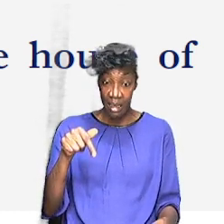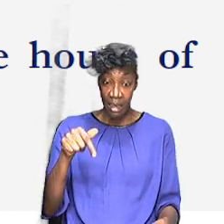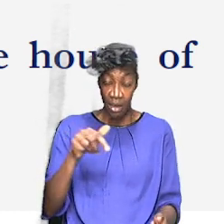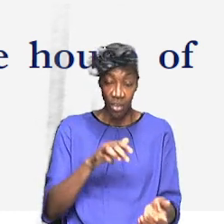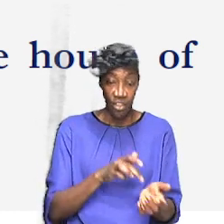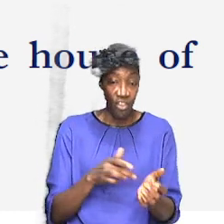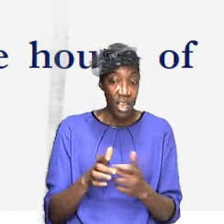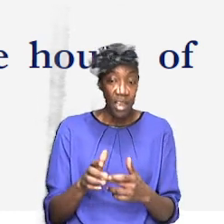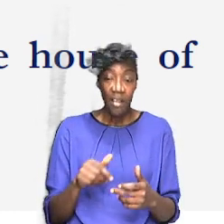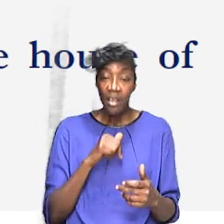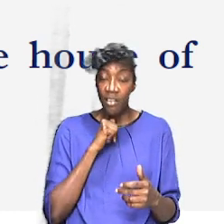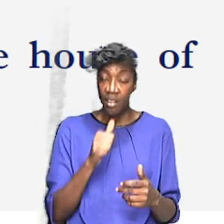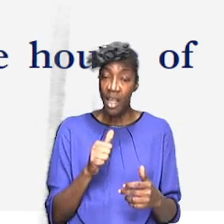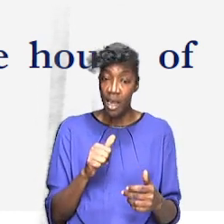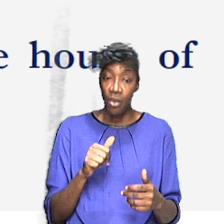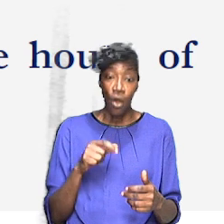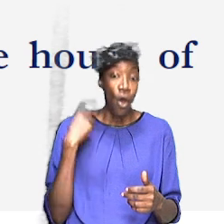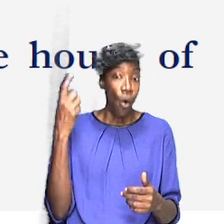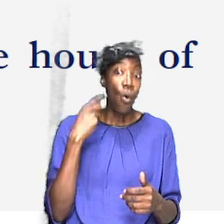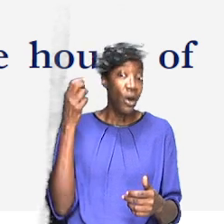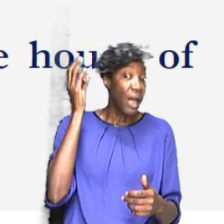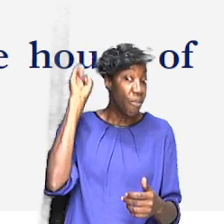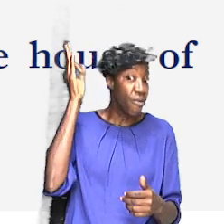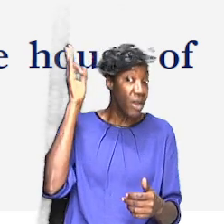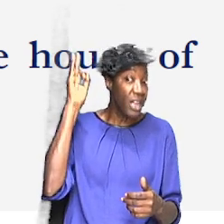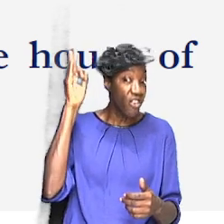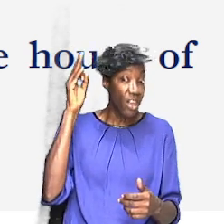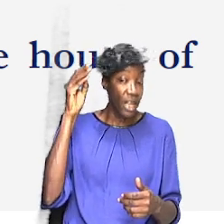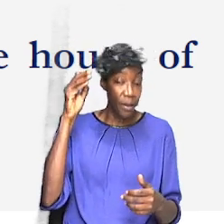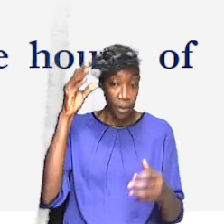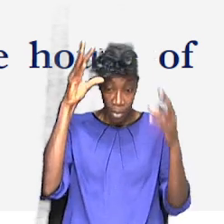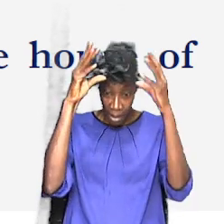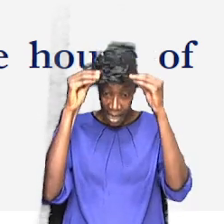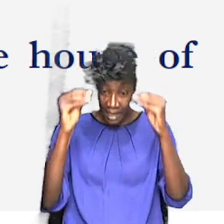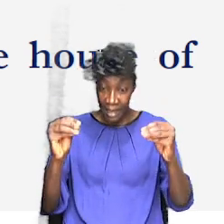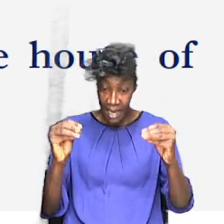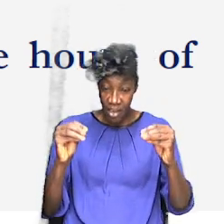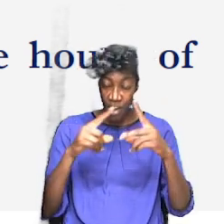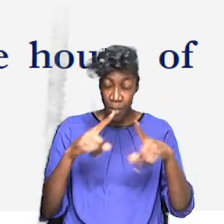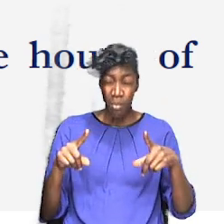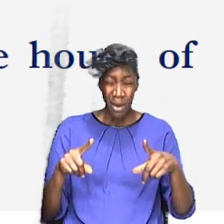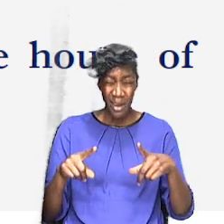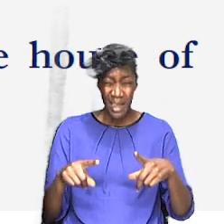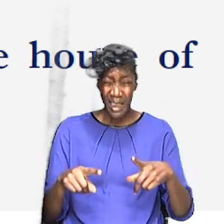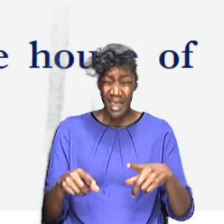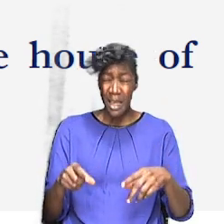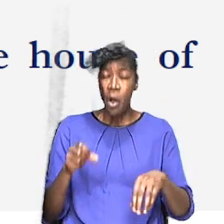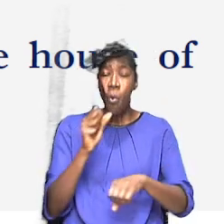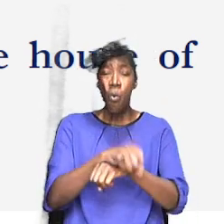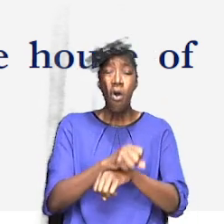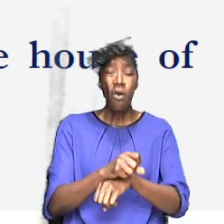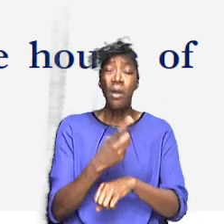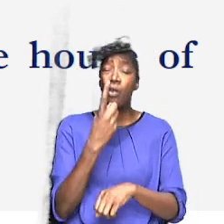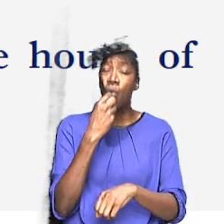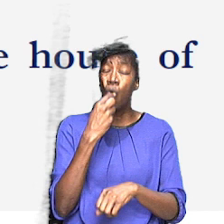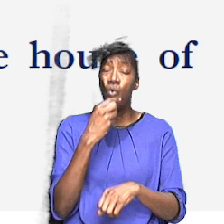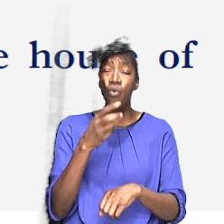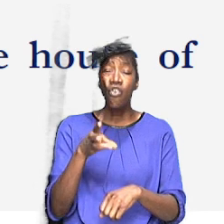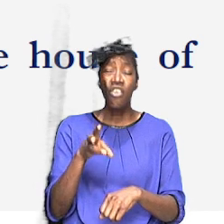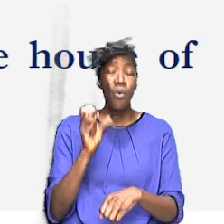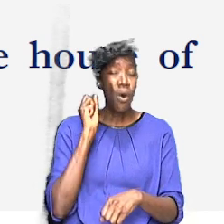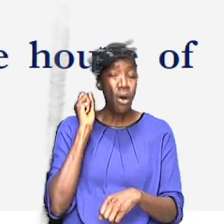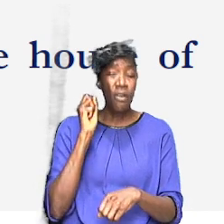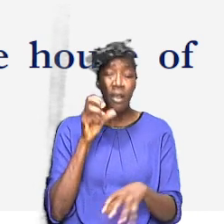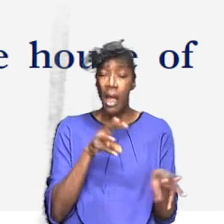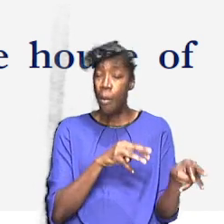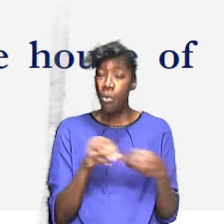not only preaching or teaching good stuff, but he dealt with her inner person. He dealt with who she was, and it moved her to a